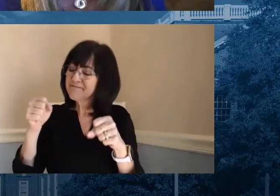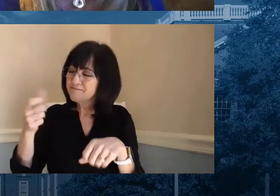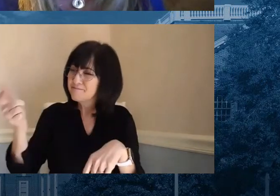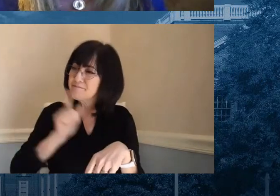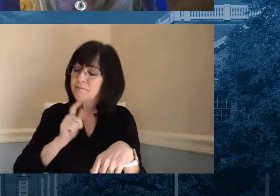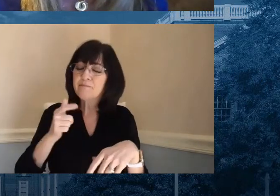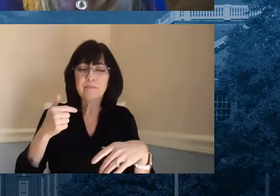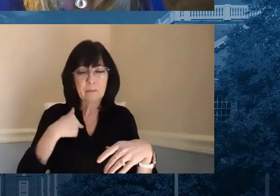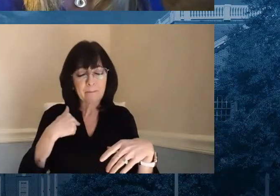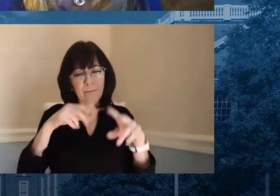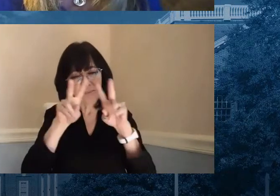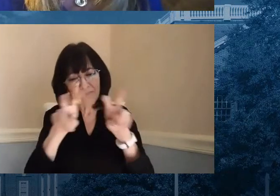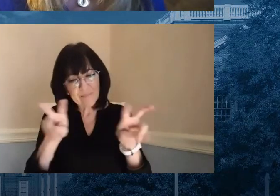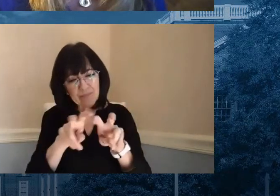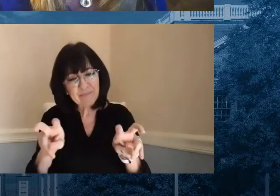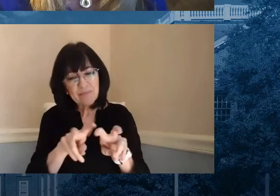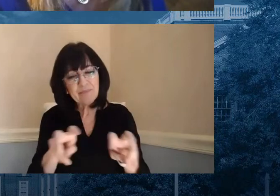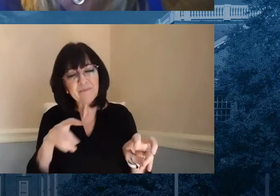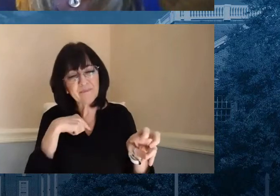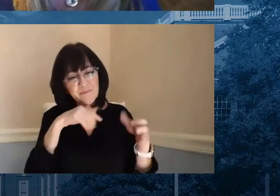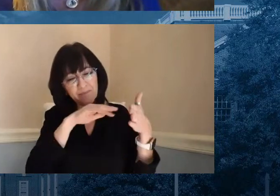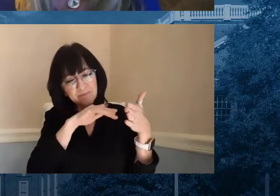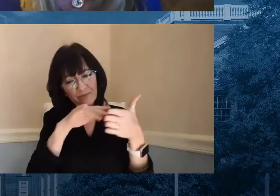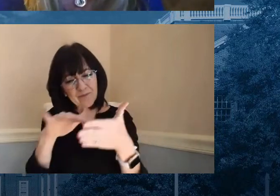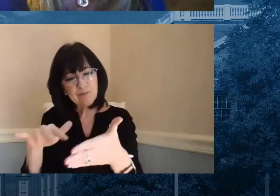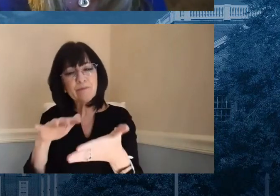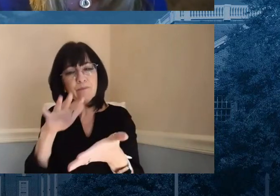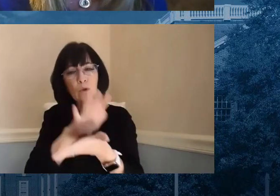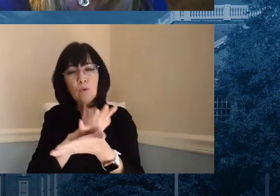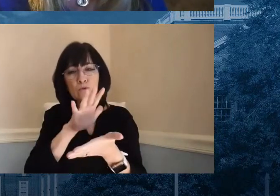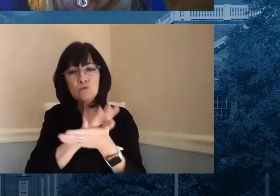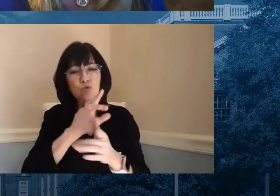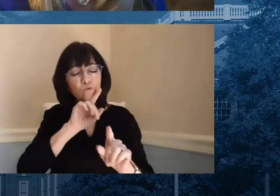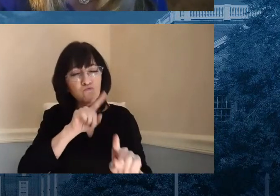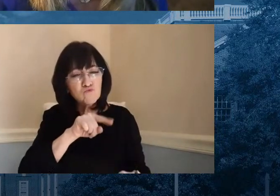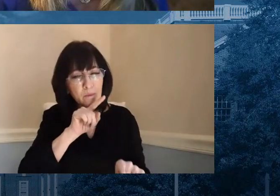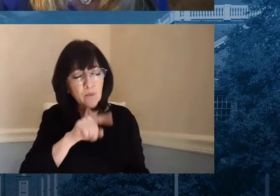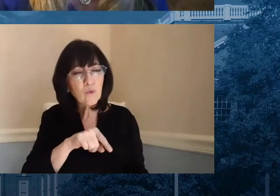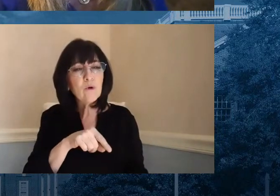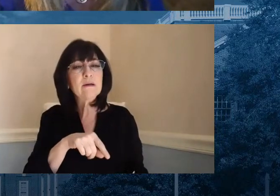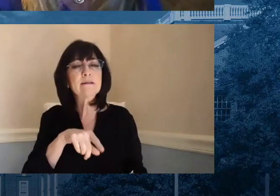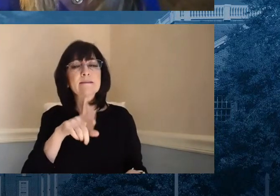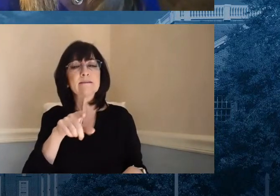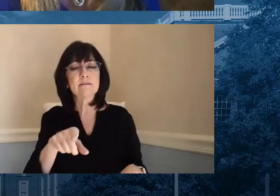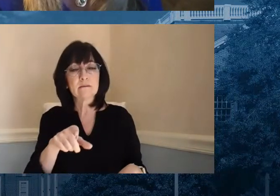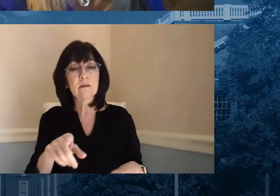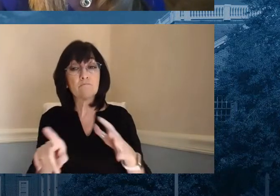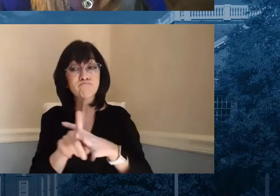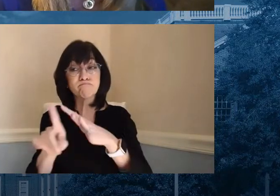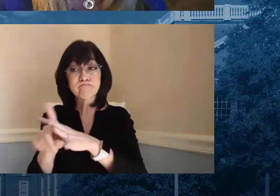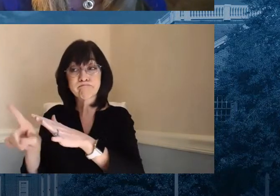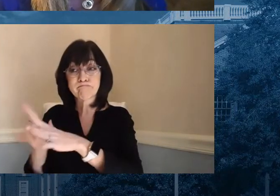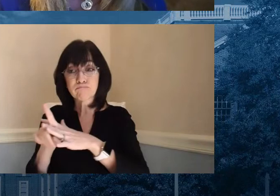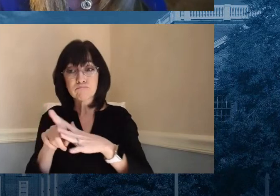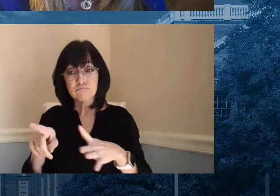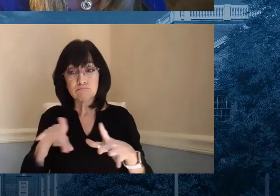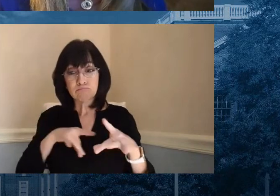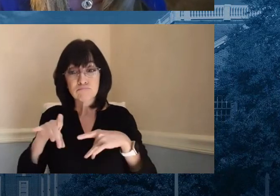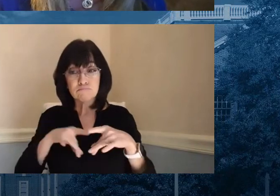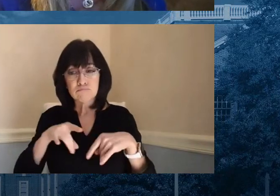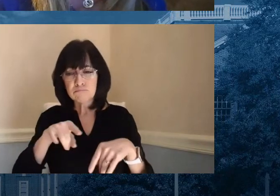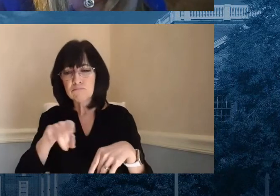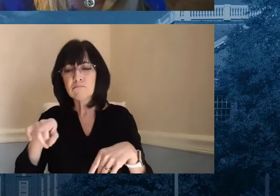some of our epidemiology reports, our school reports, our cluster reports, and, you know, most of what we see really is